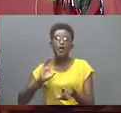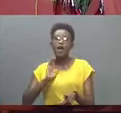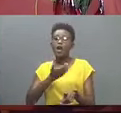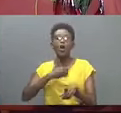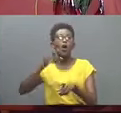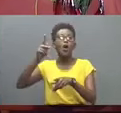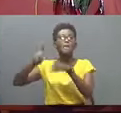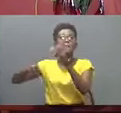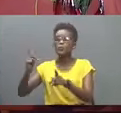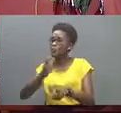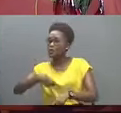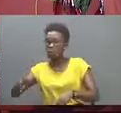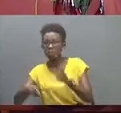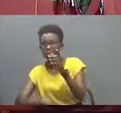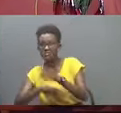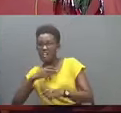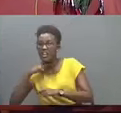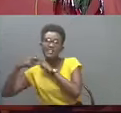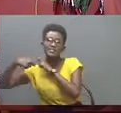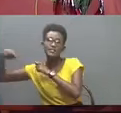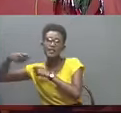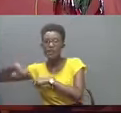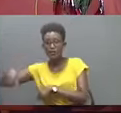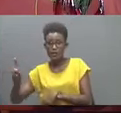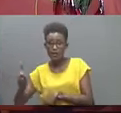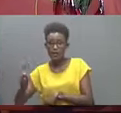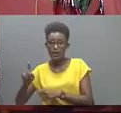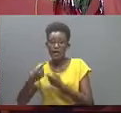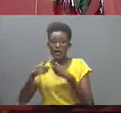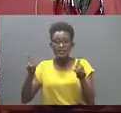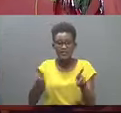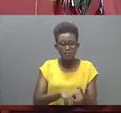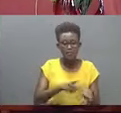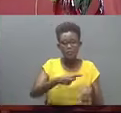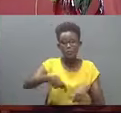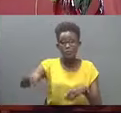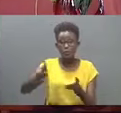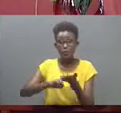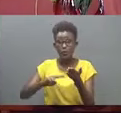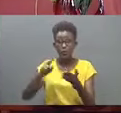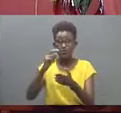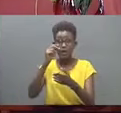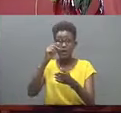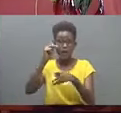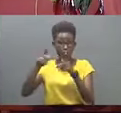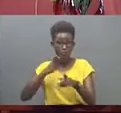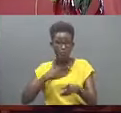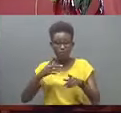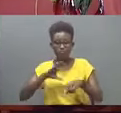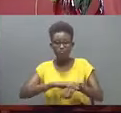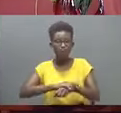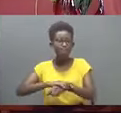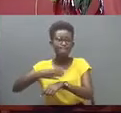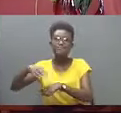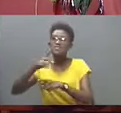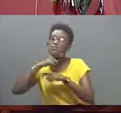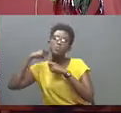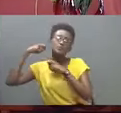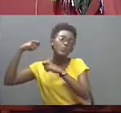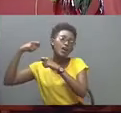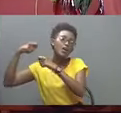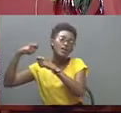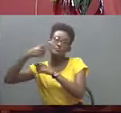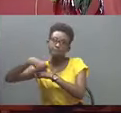kwiba abantu bacu. And they took our people as slaves even overseas. Batwara abantu bacu nk'abacakara